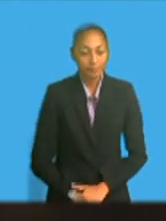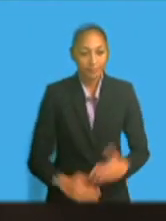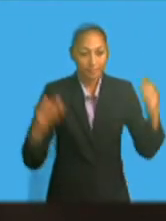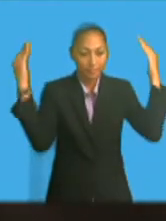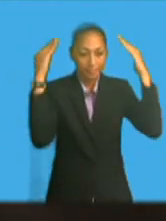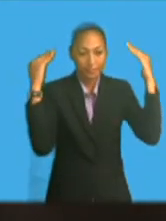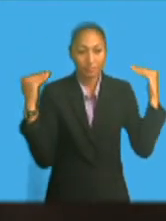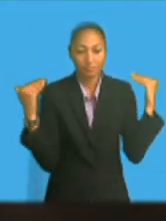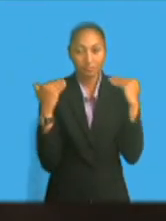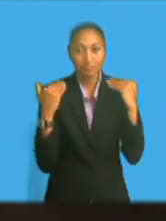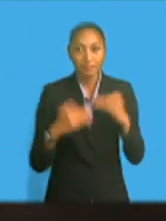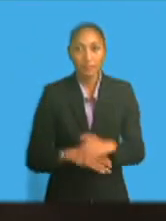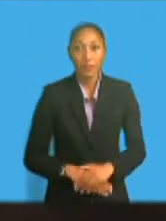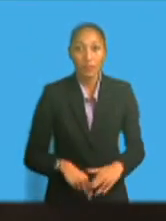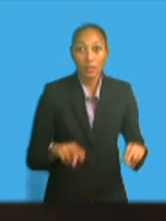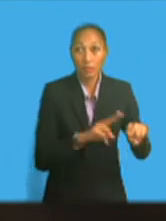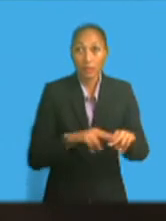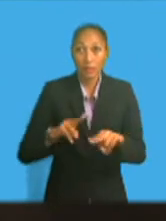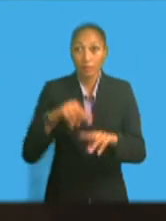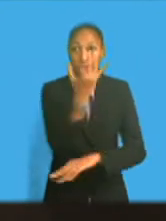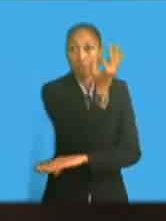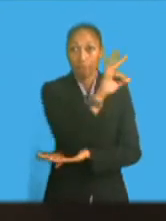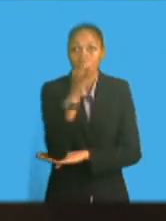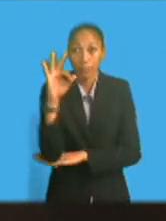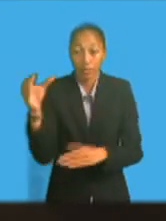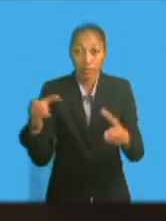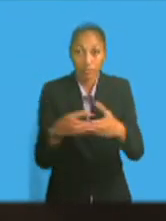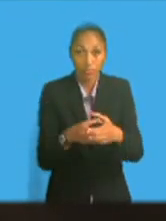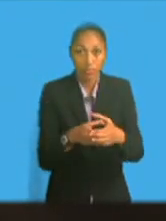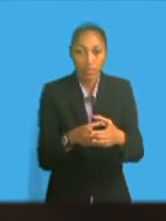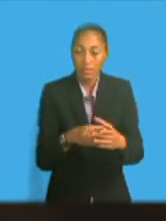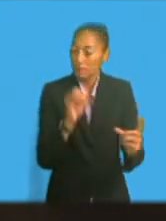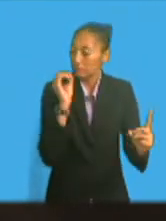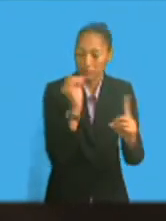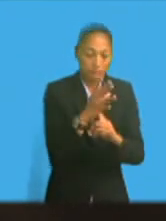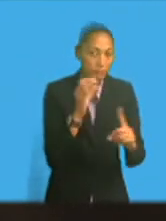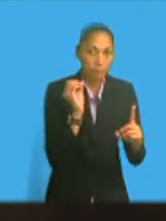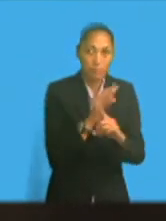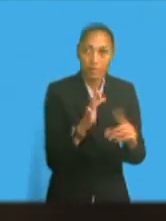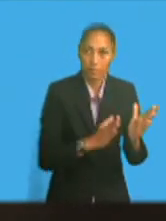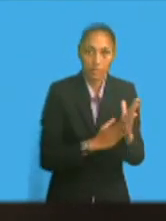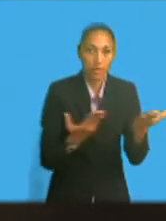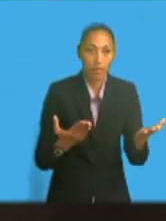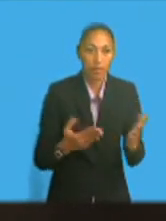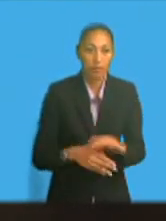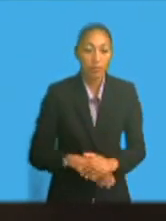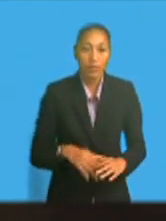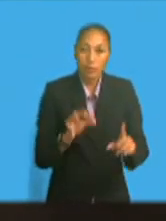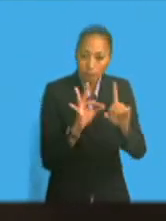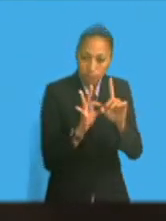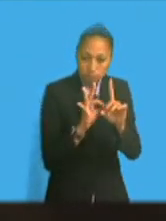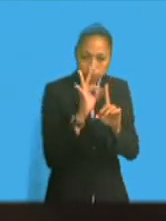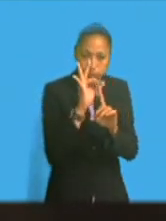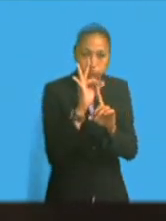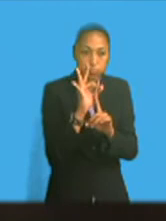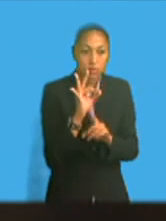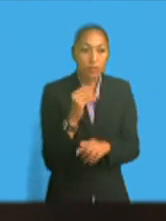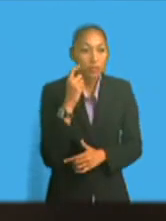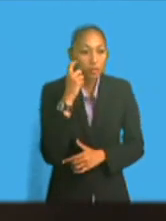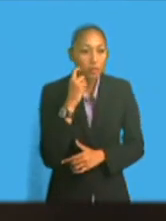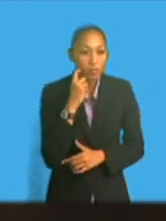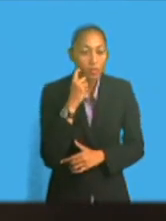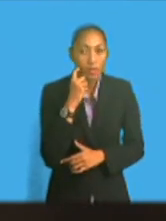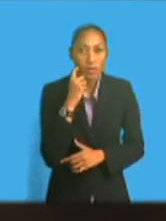Madam Speaker, Fiji's forest sector is at a crucial point in its development as it tries